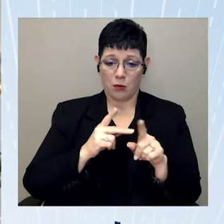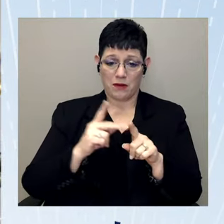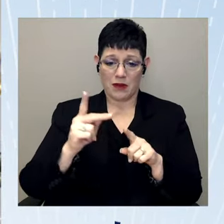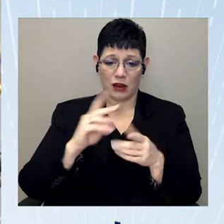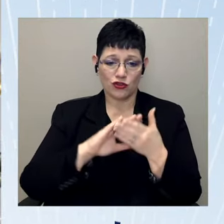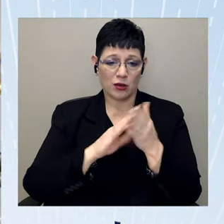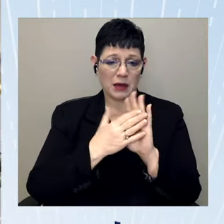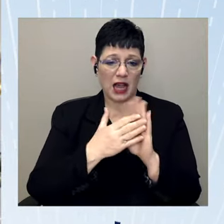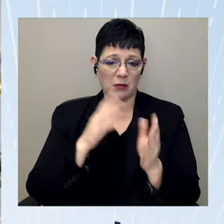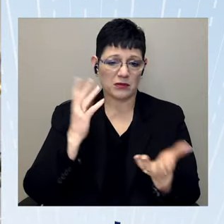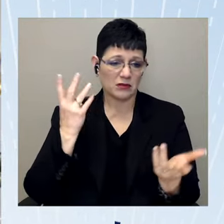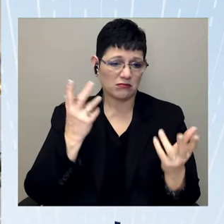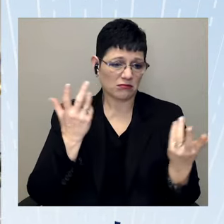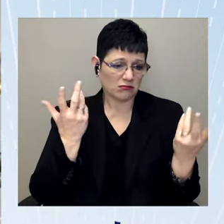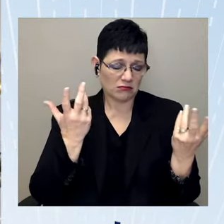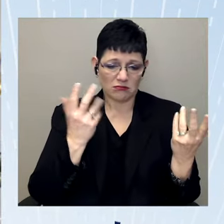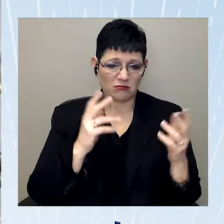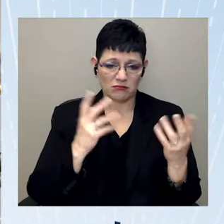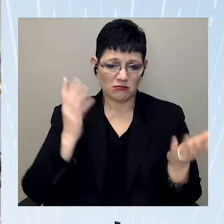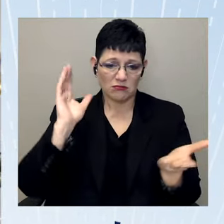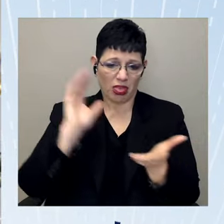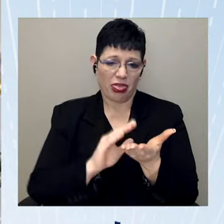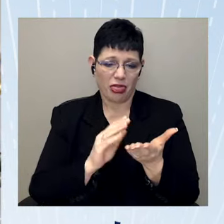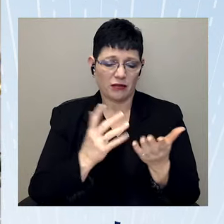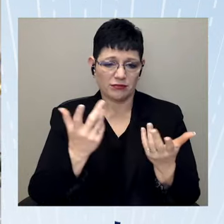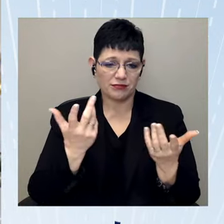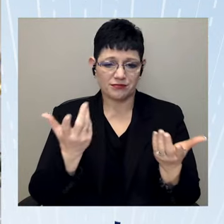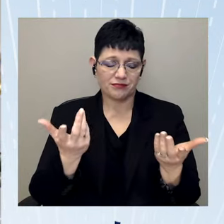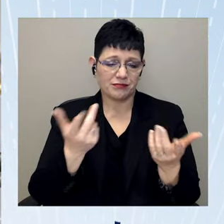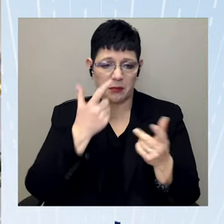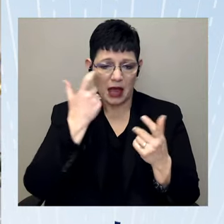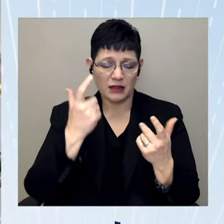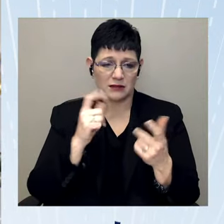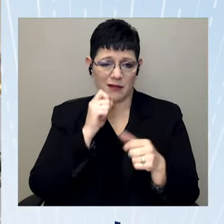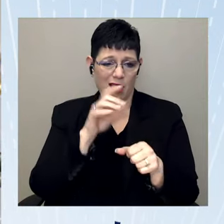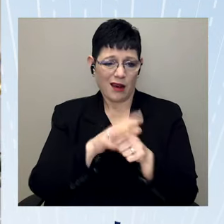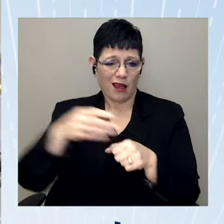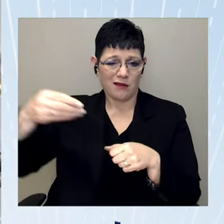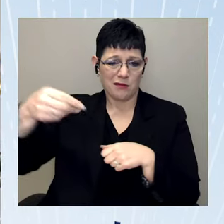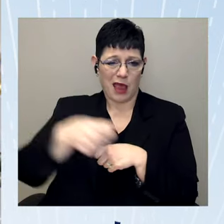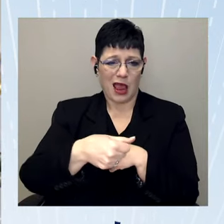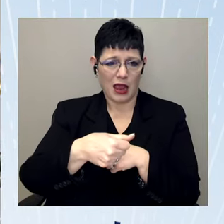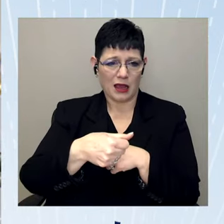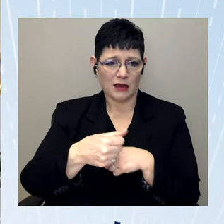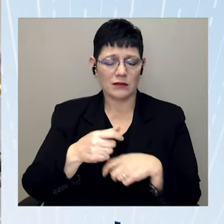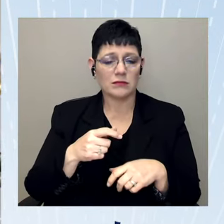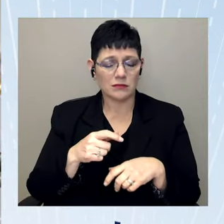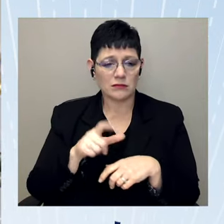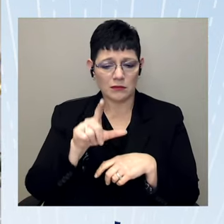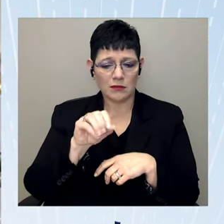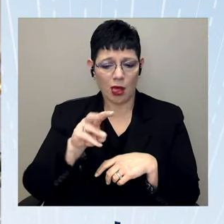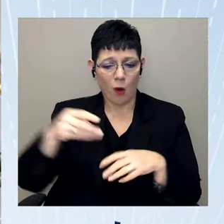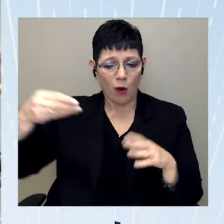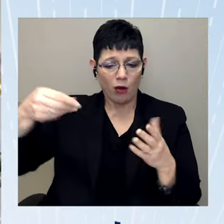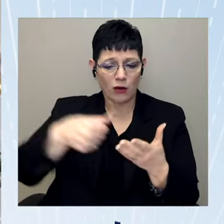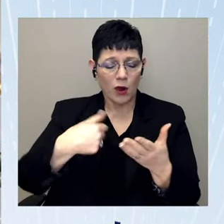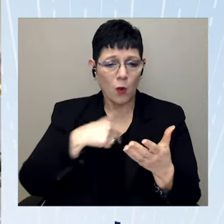sustainable living wage. So not only do these low rates impact us, as we don't make enough to